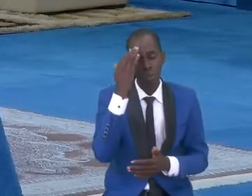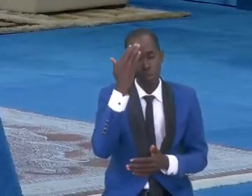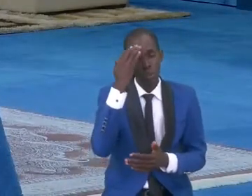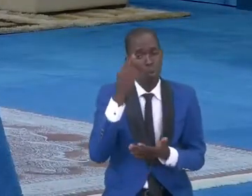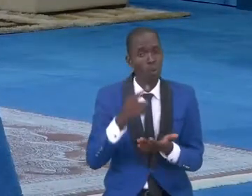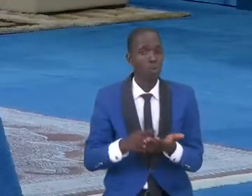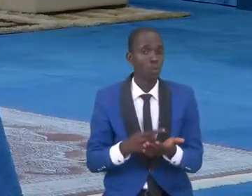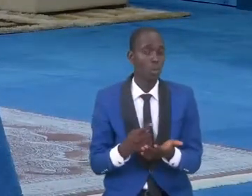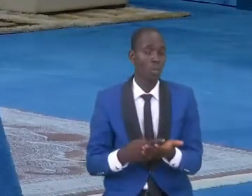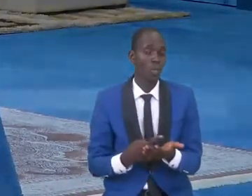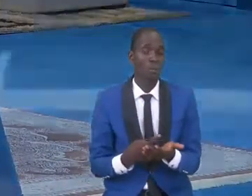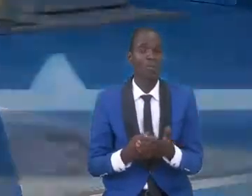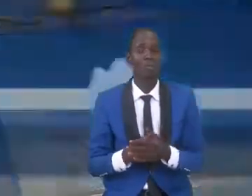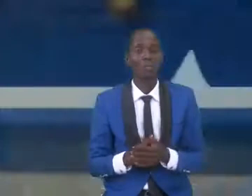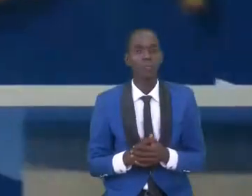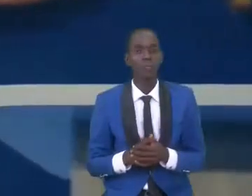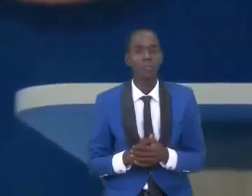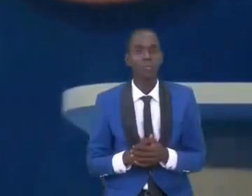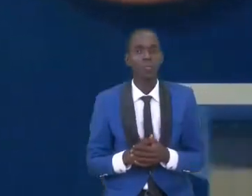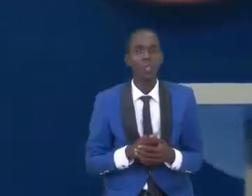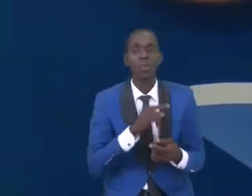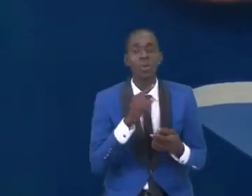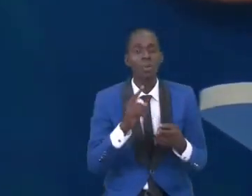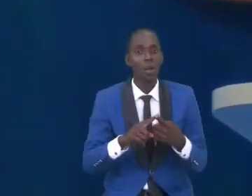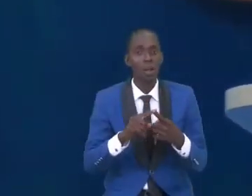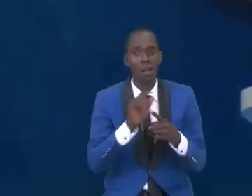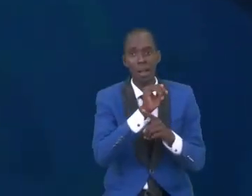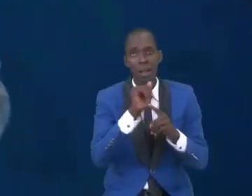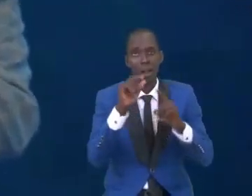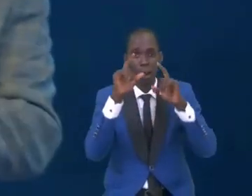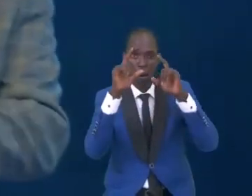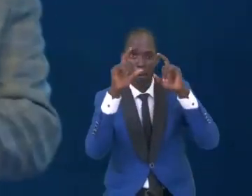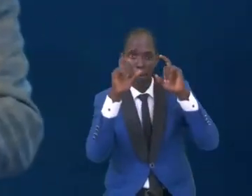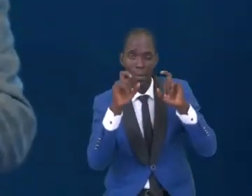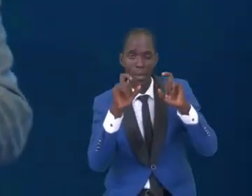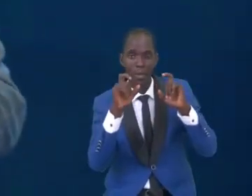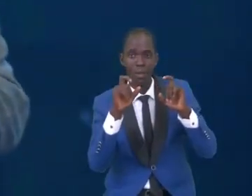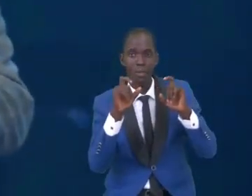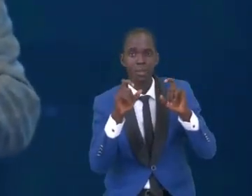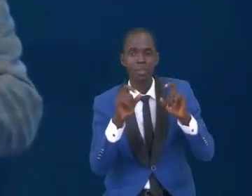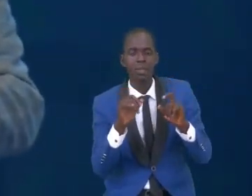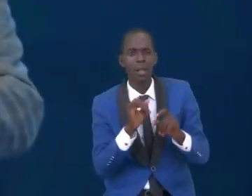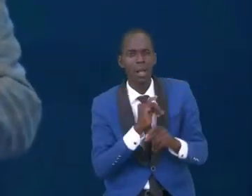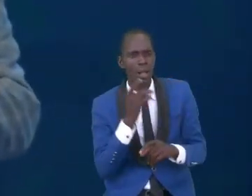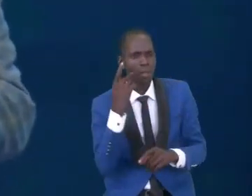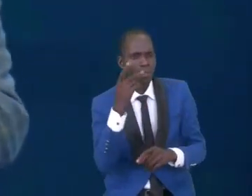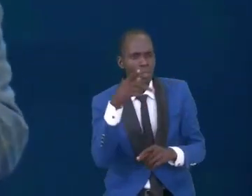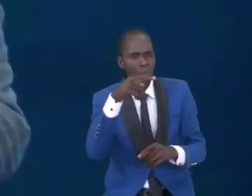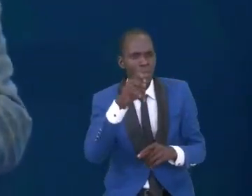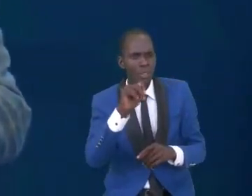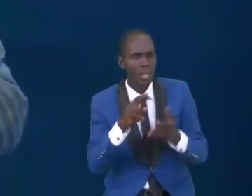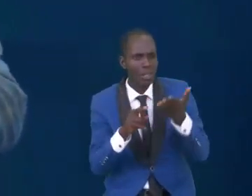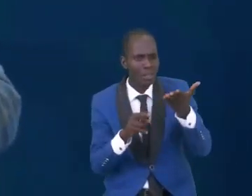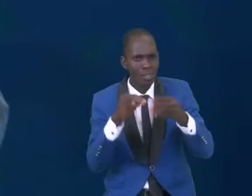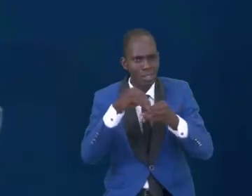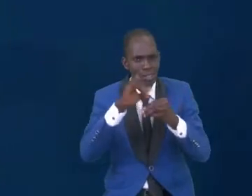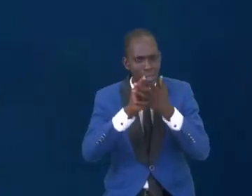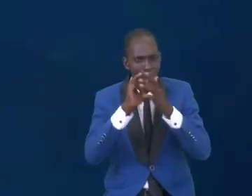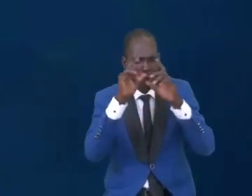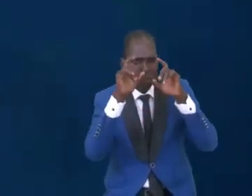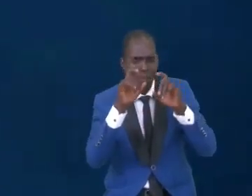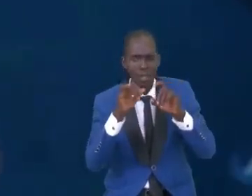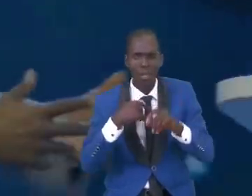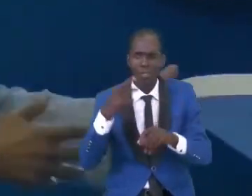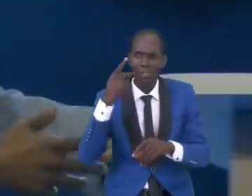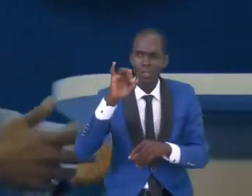sometimes when a photograph is taken, I see Peter in the photograph, I see John in the